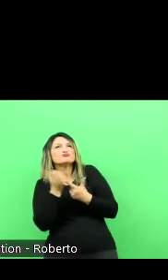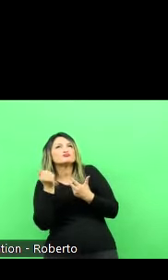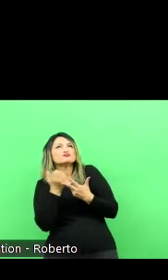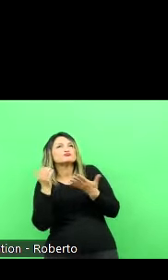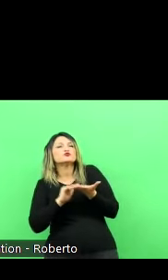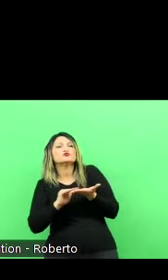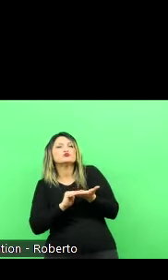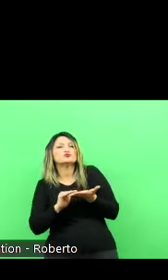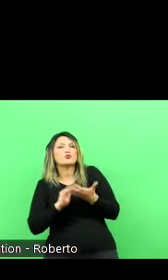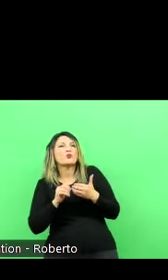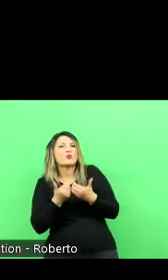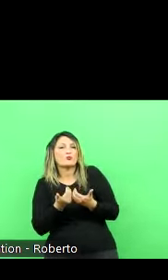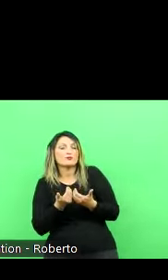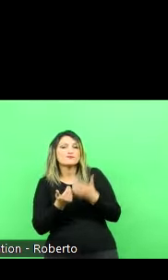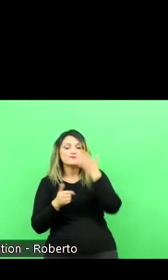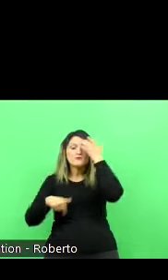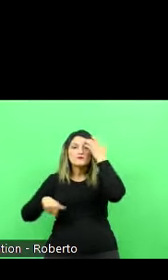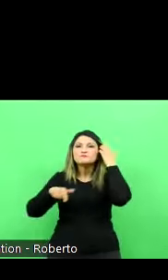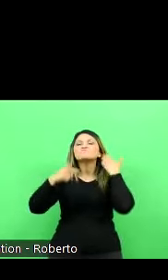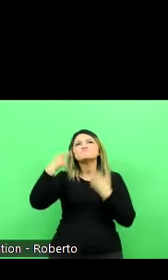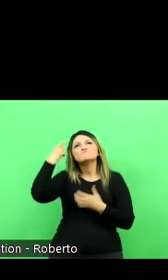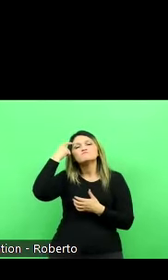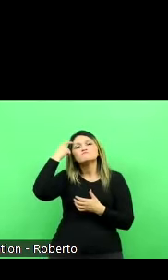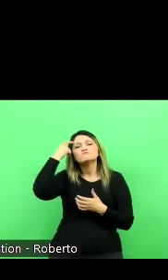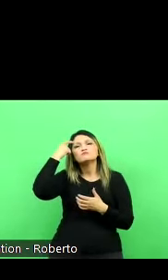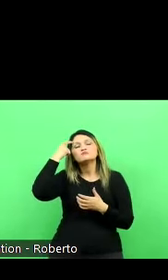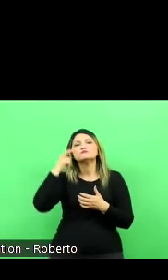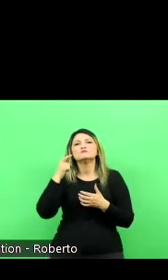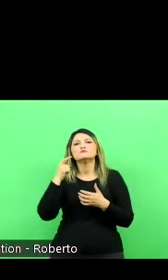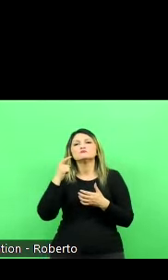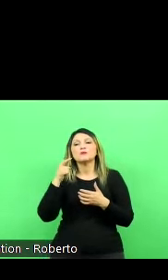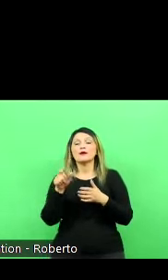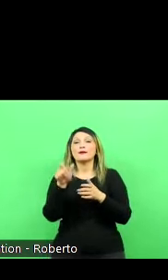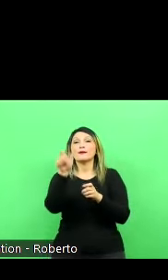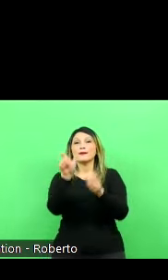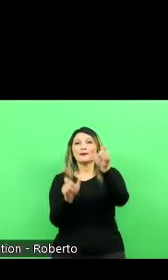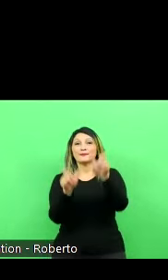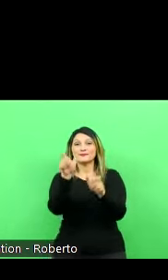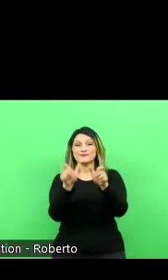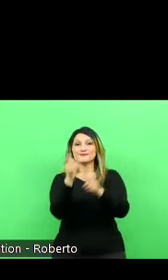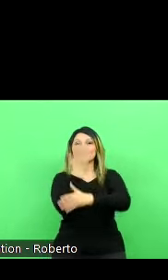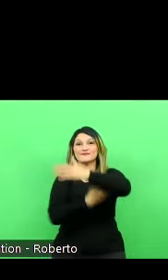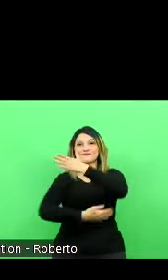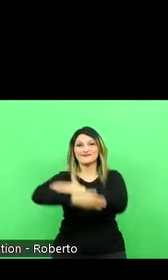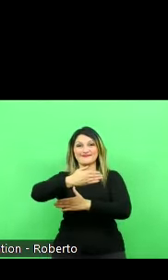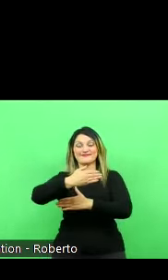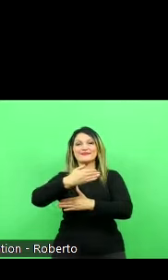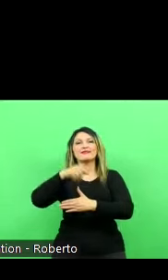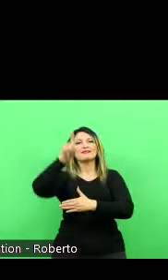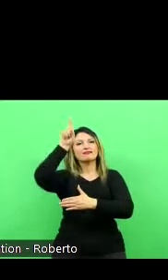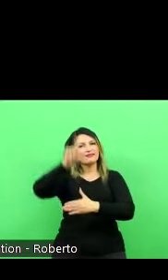which for us are the basis on which we work. We have to do with